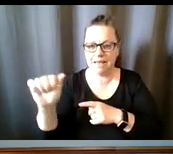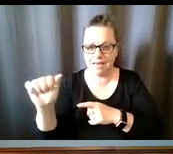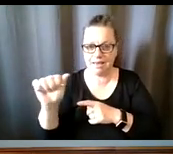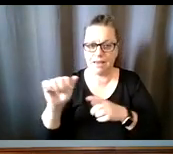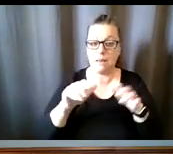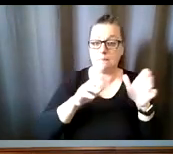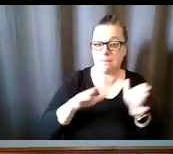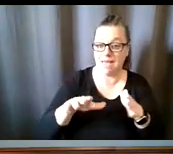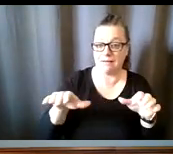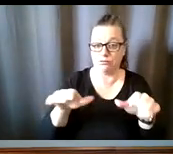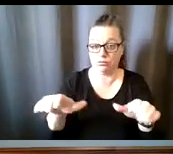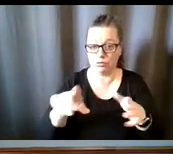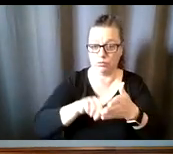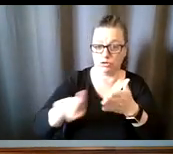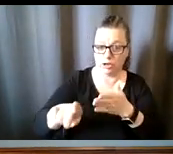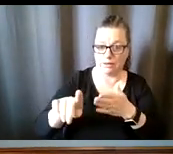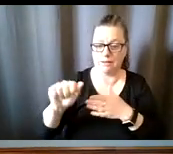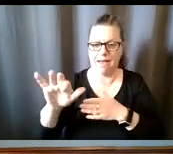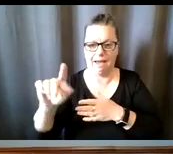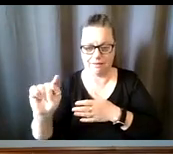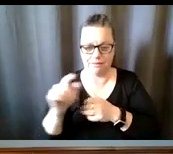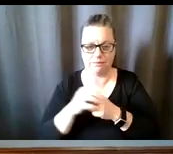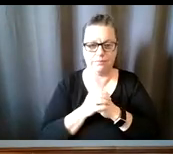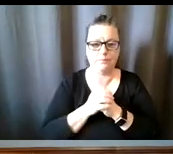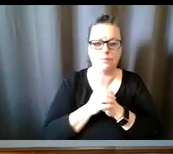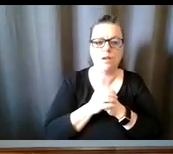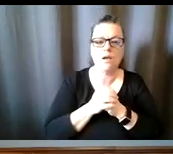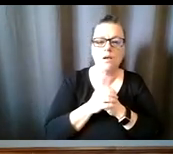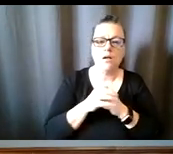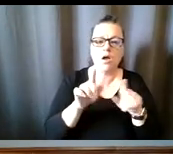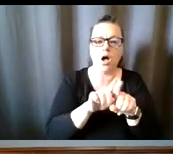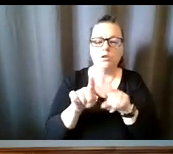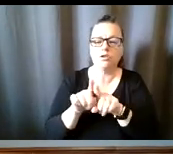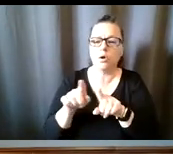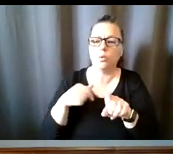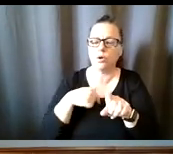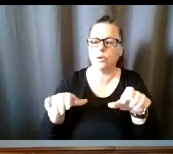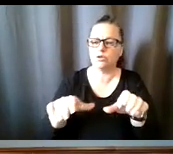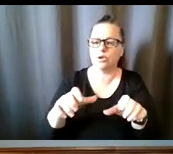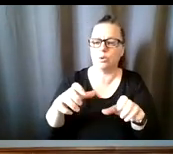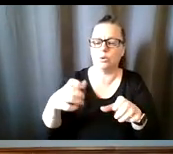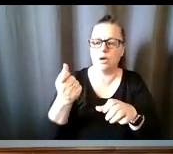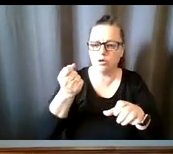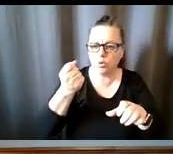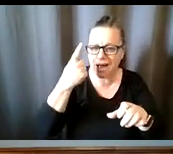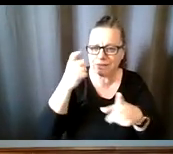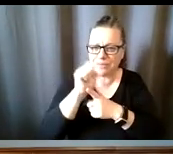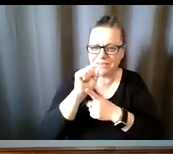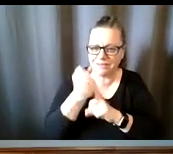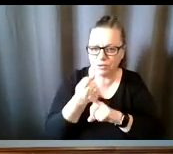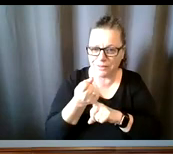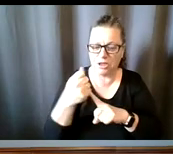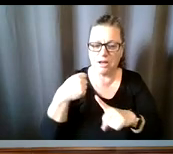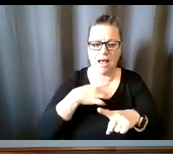act. And what we're going to do is we're going to also introduce something called grasp the situation. And this is something that I like putting in the center of